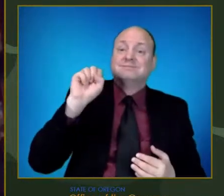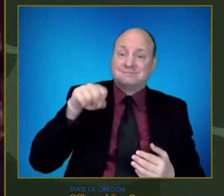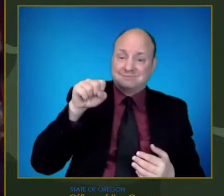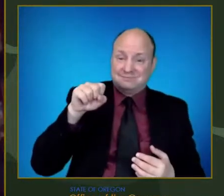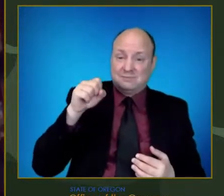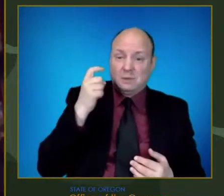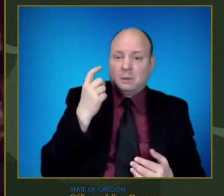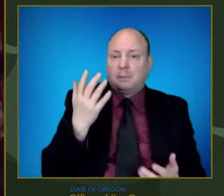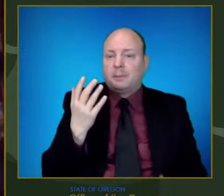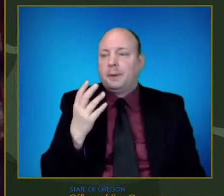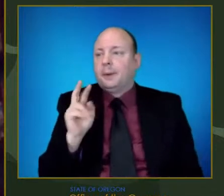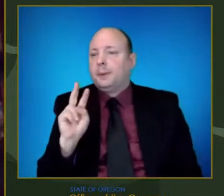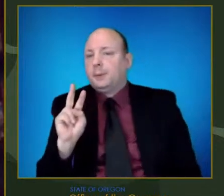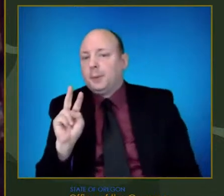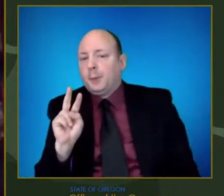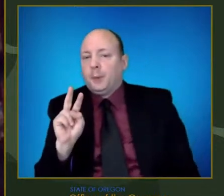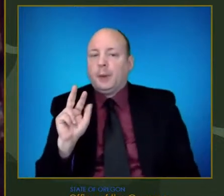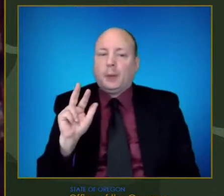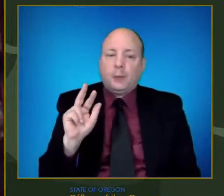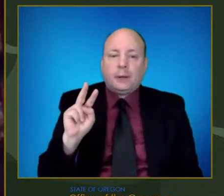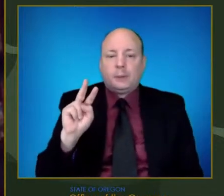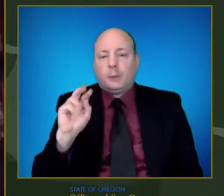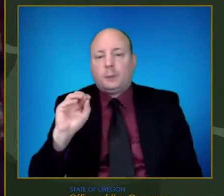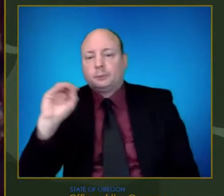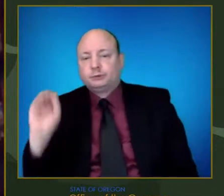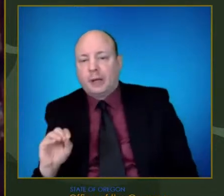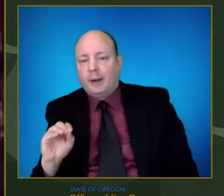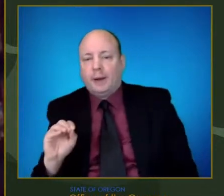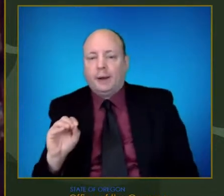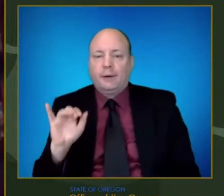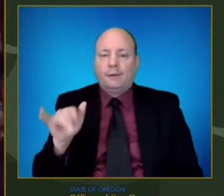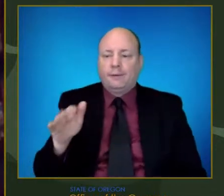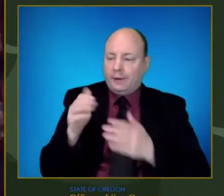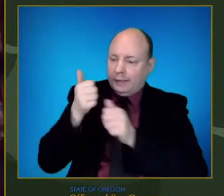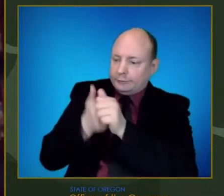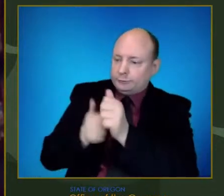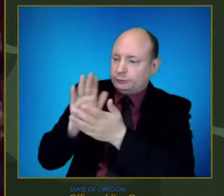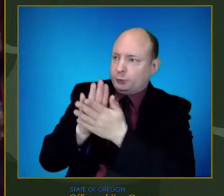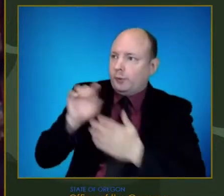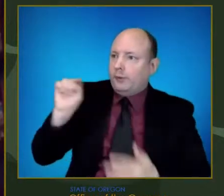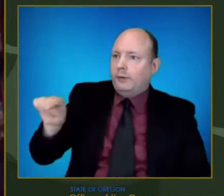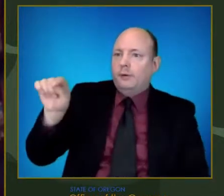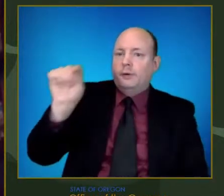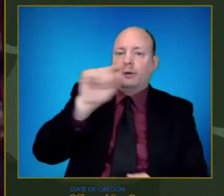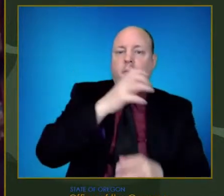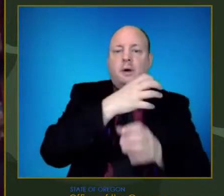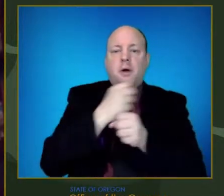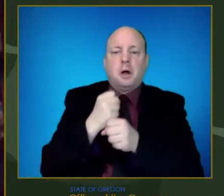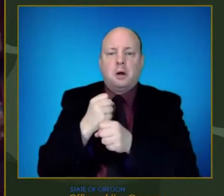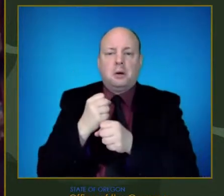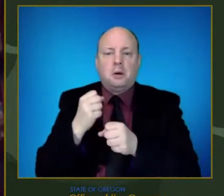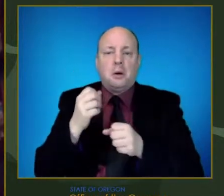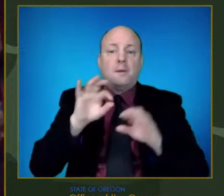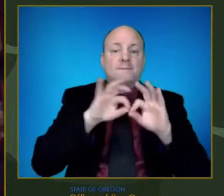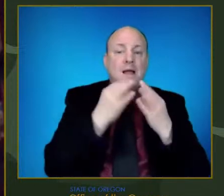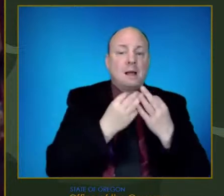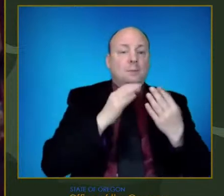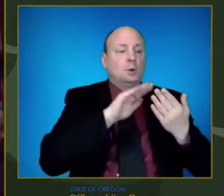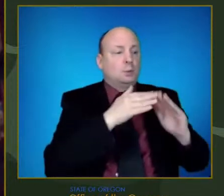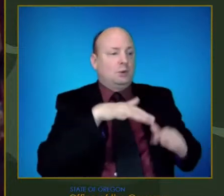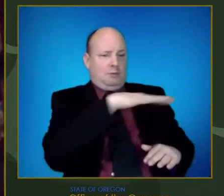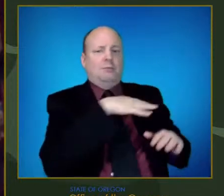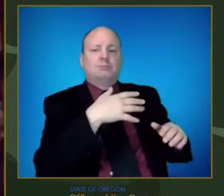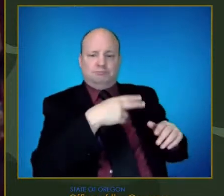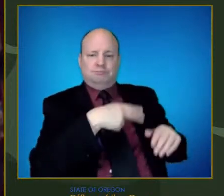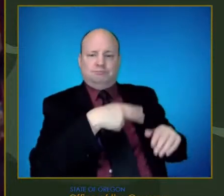to have transmission in school. More than half never extended past that initial case that we identified. Let me give you a